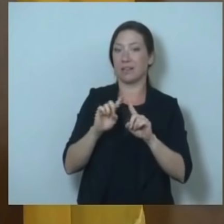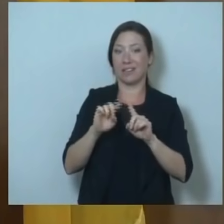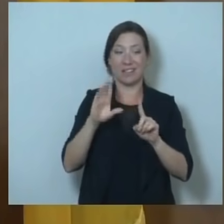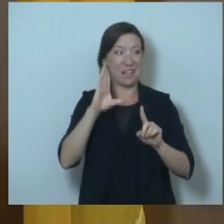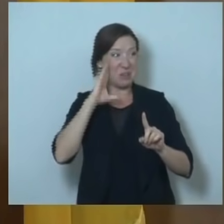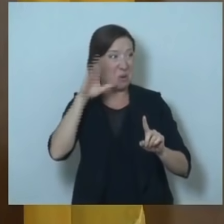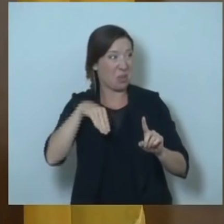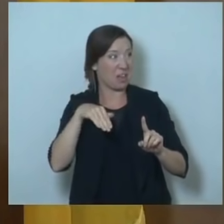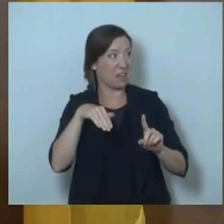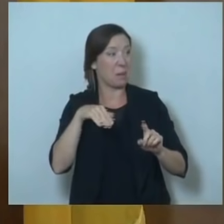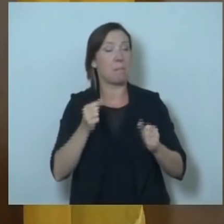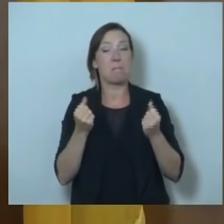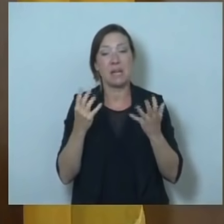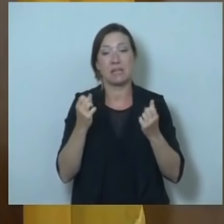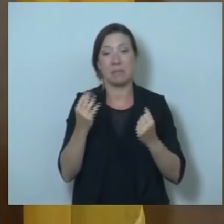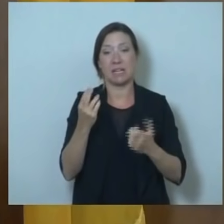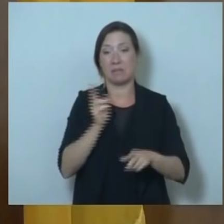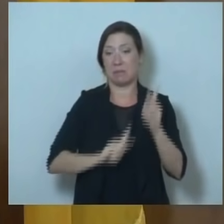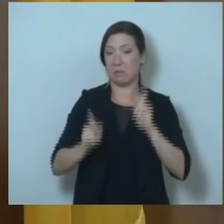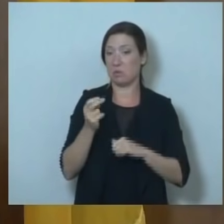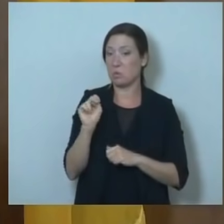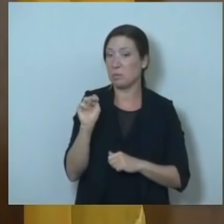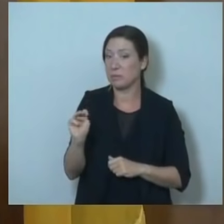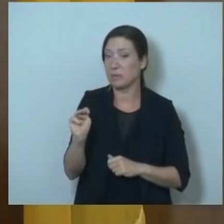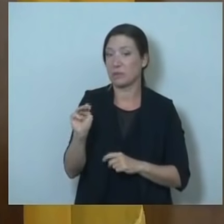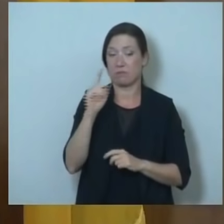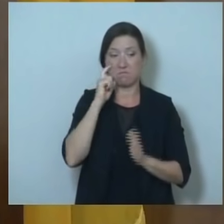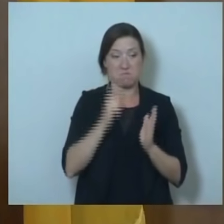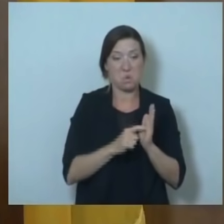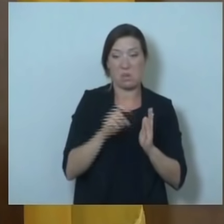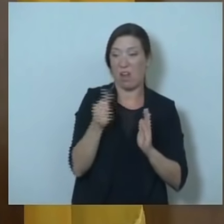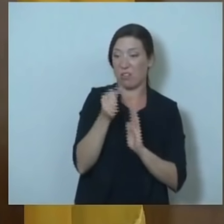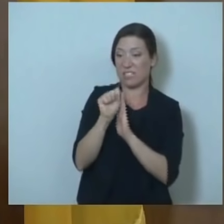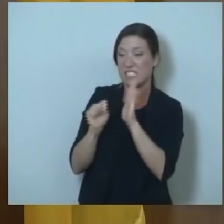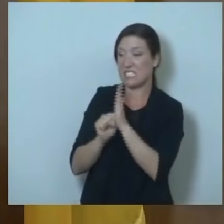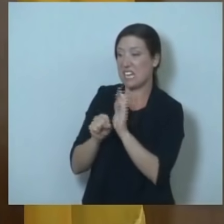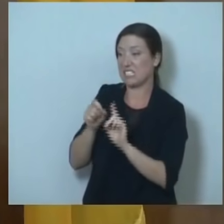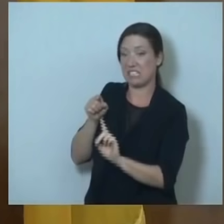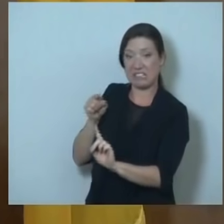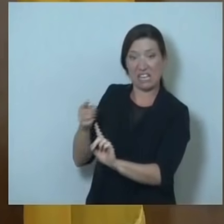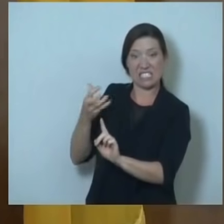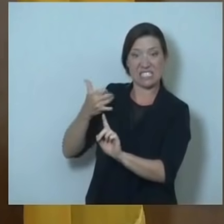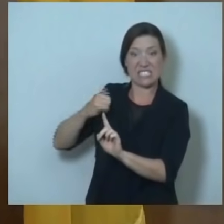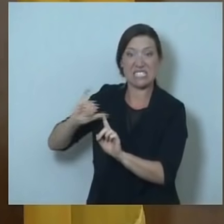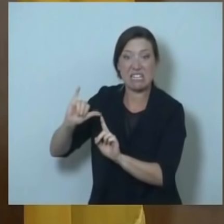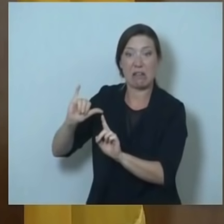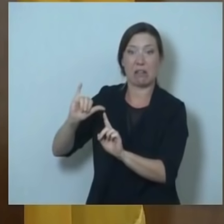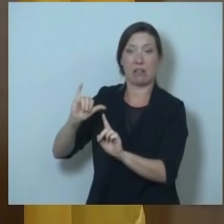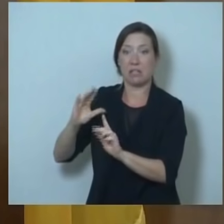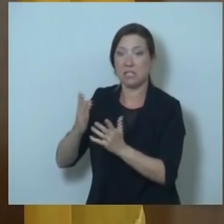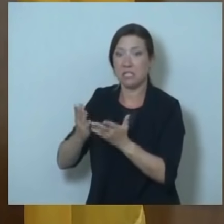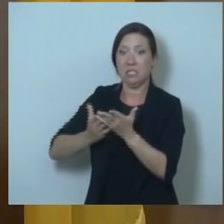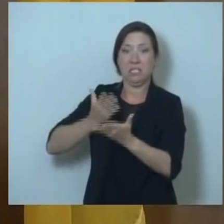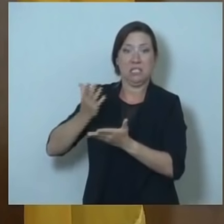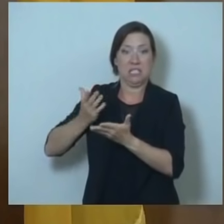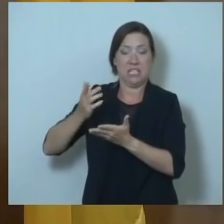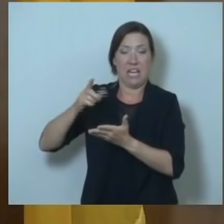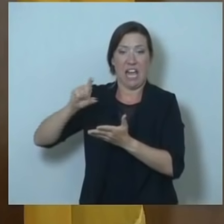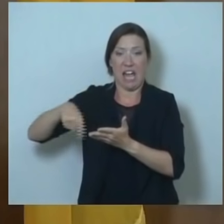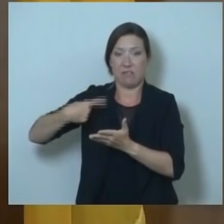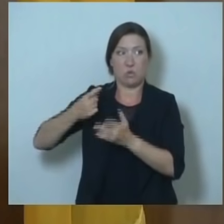press, but that many New Mexicans have seen reports from other states where they're actually still having under guard their